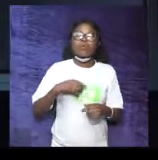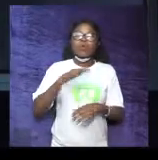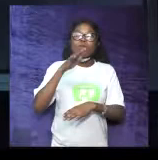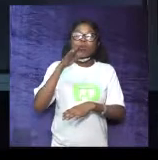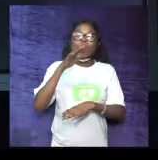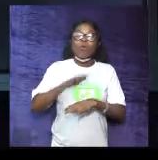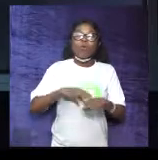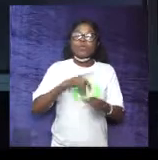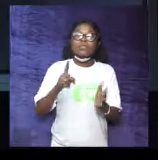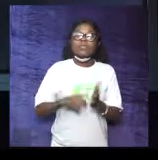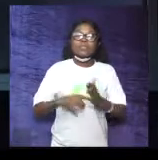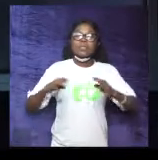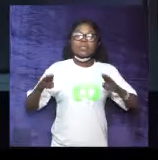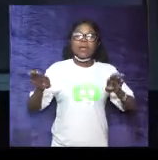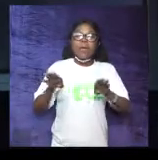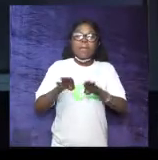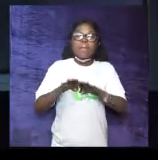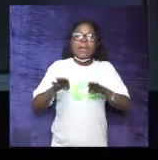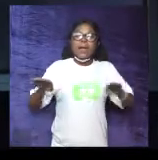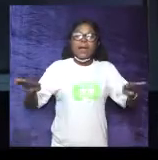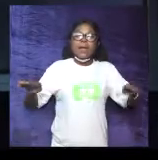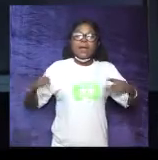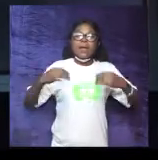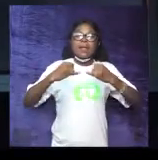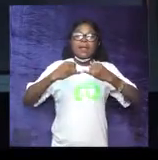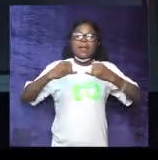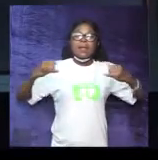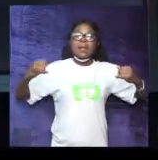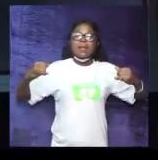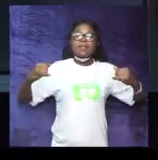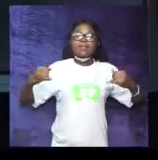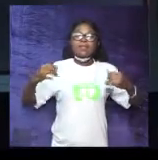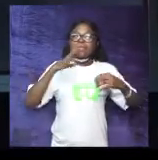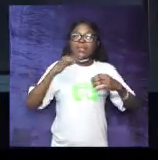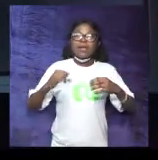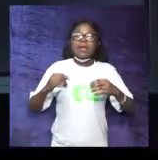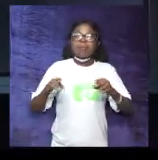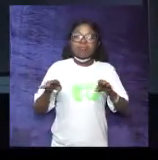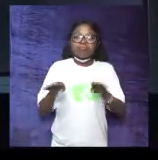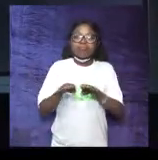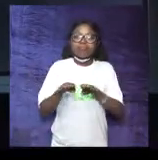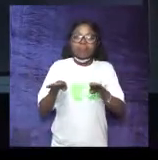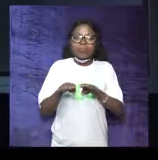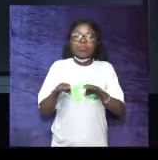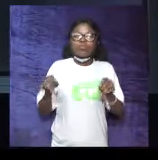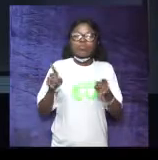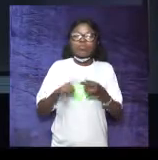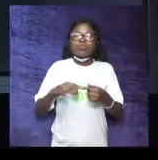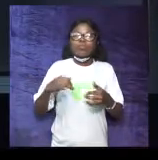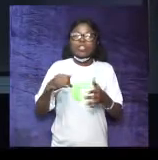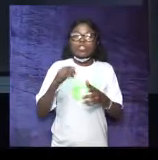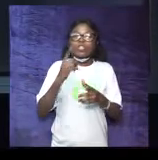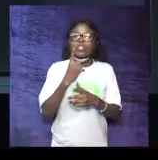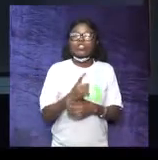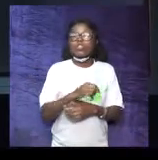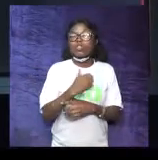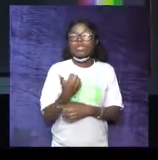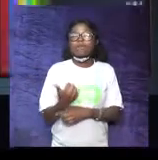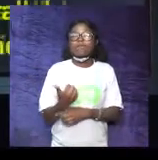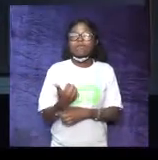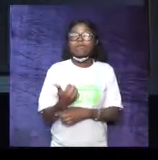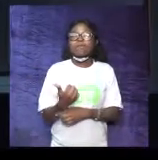We call these parallel lines. AB and CD are parallel to each other. Remember that we did this in our last